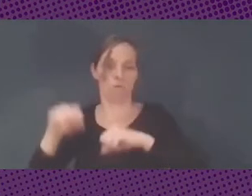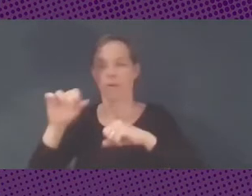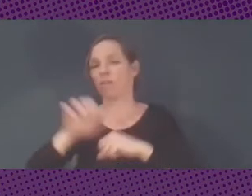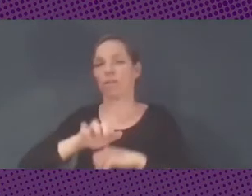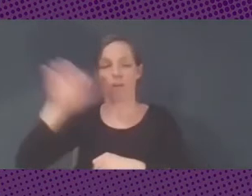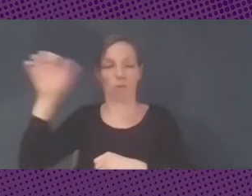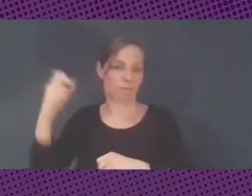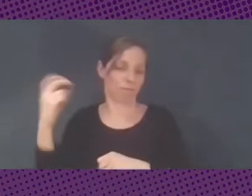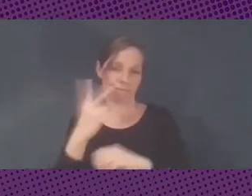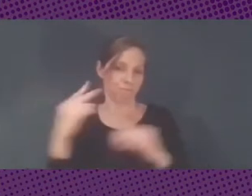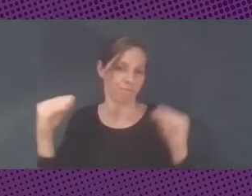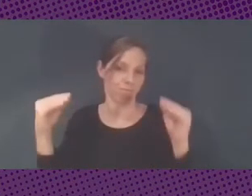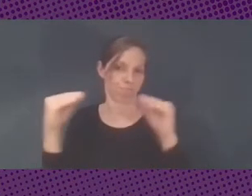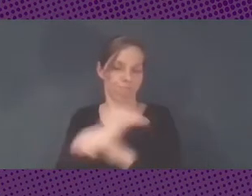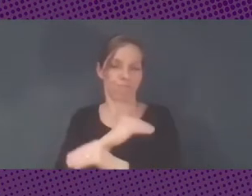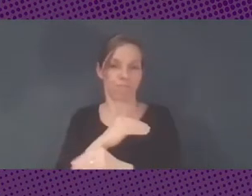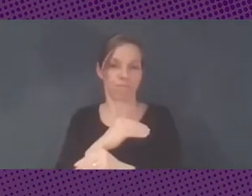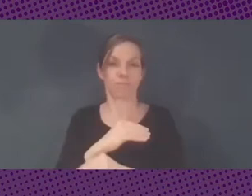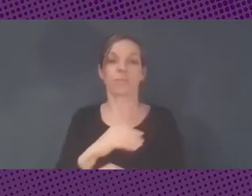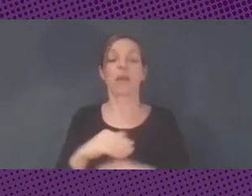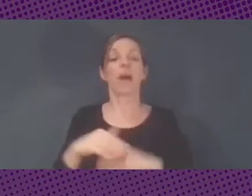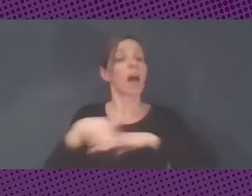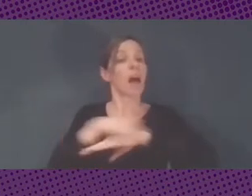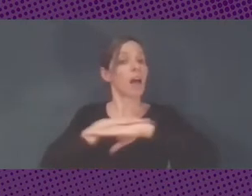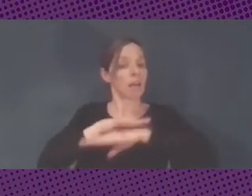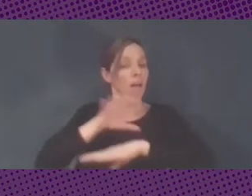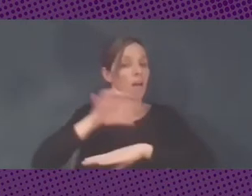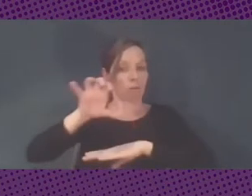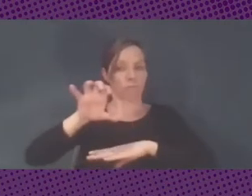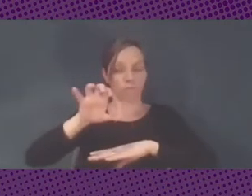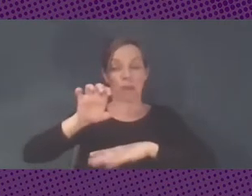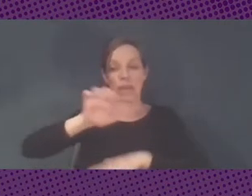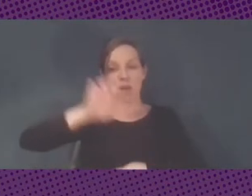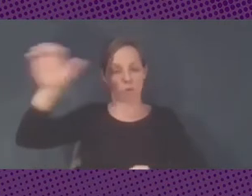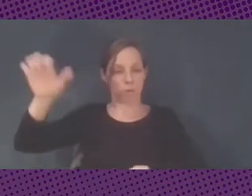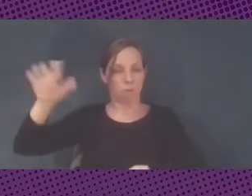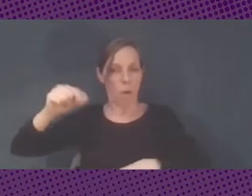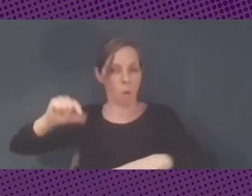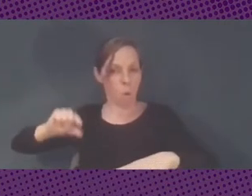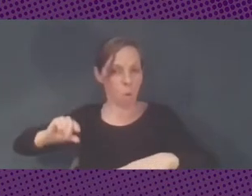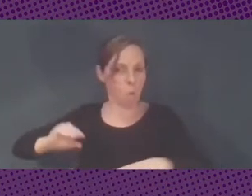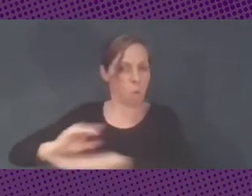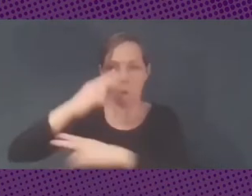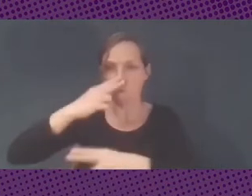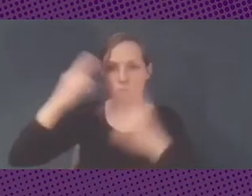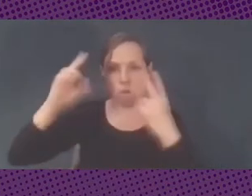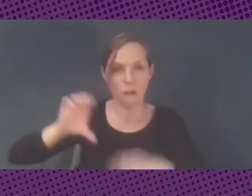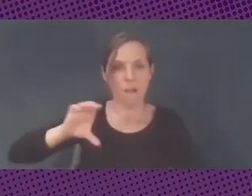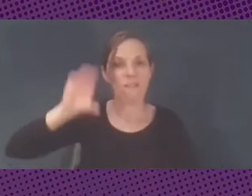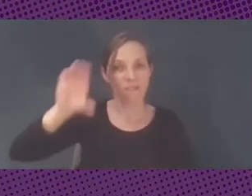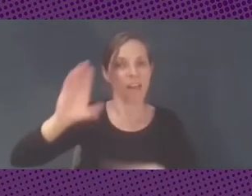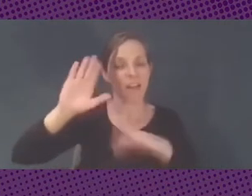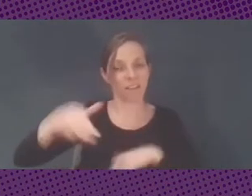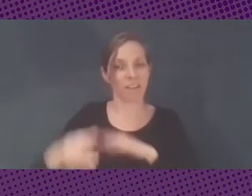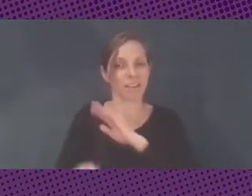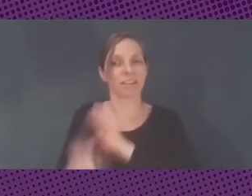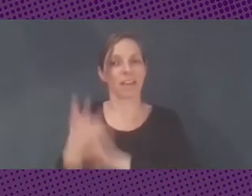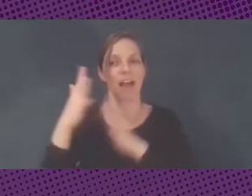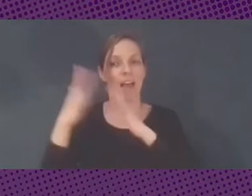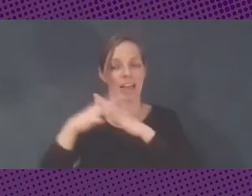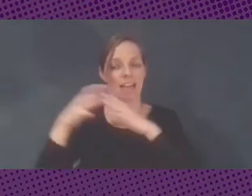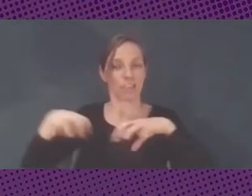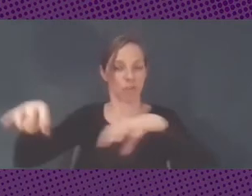investment that generate green public infrastructure and green industries. Citizens can access this green public